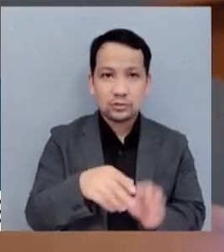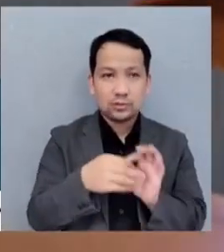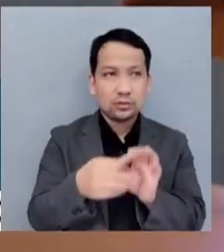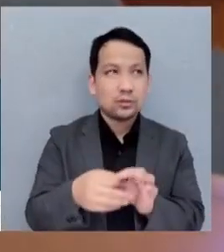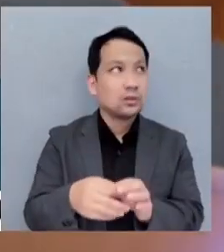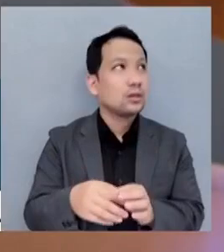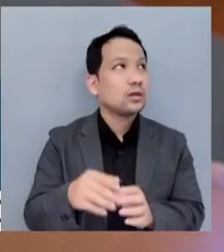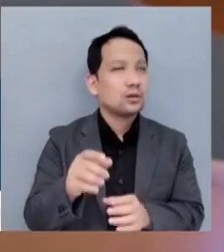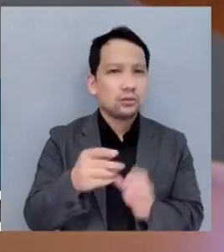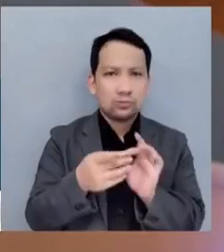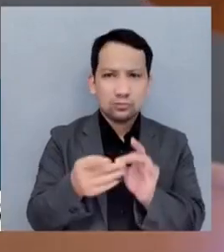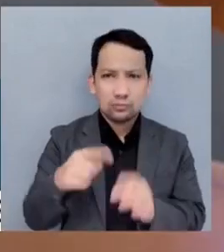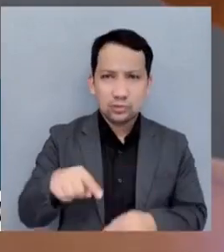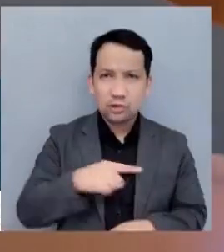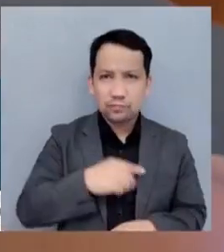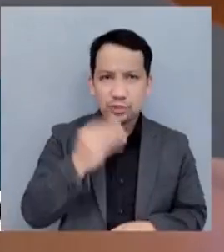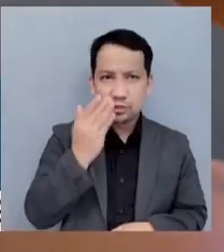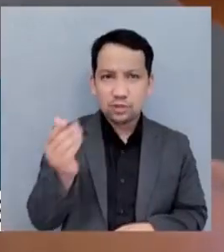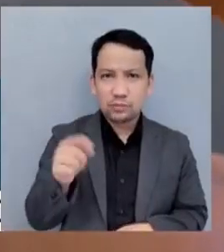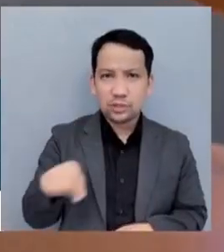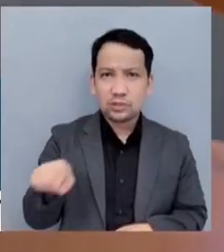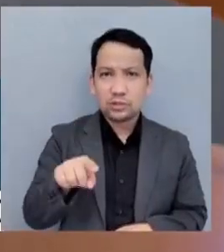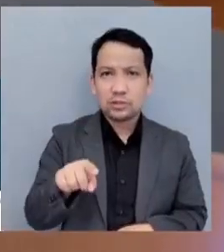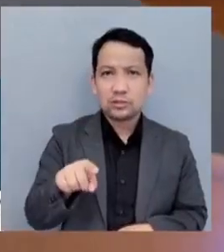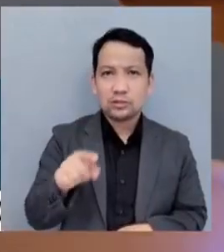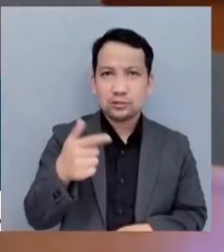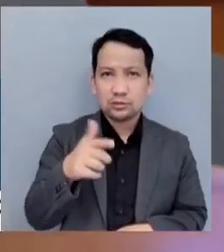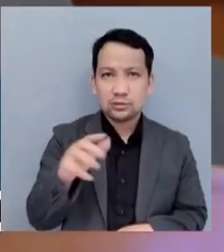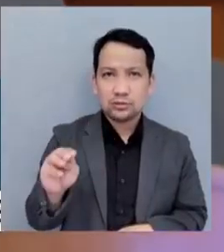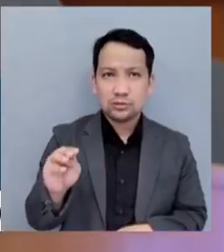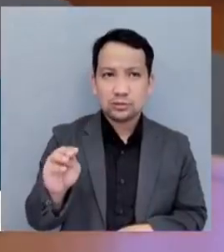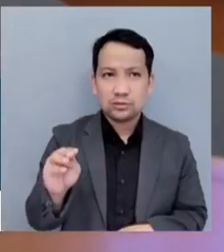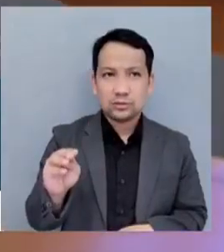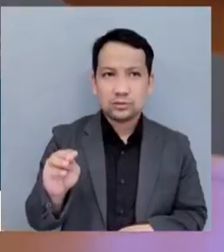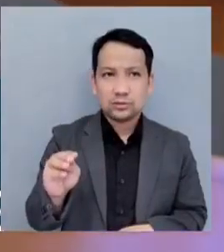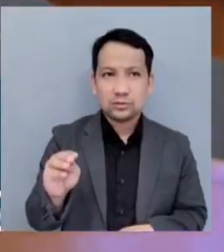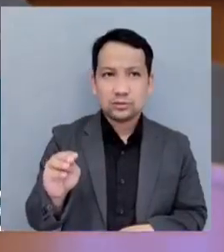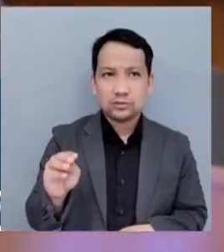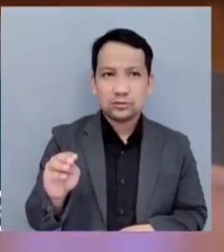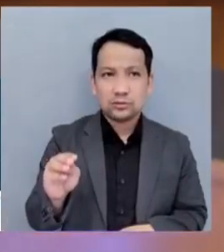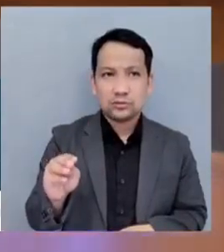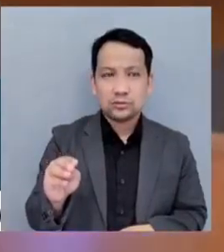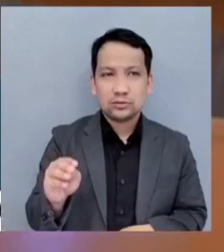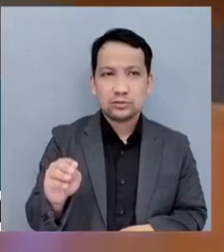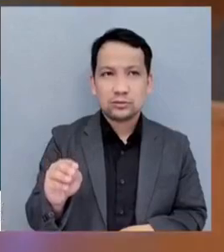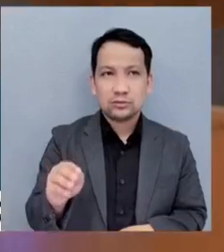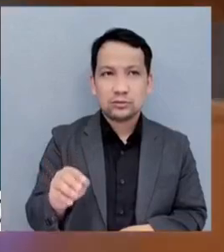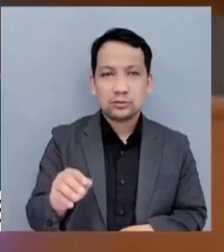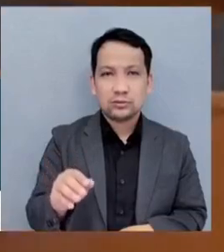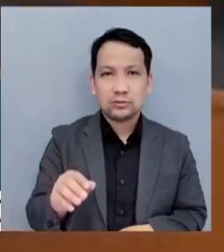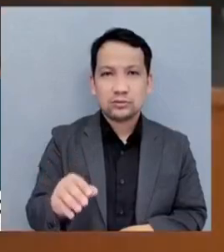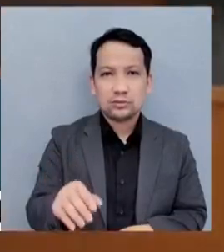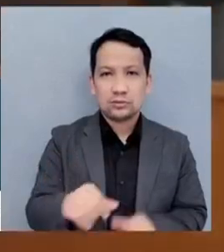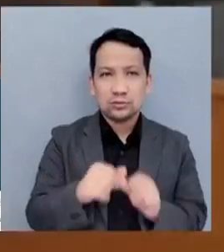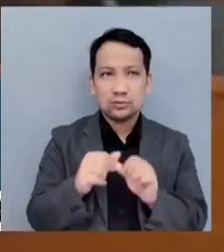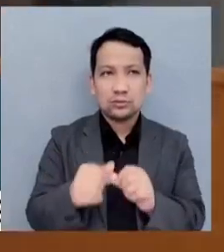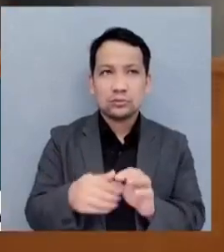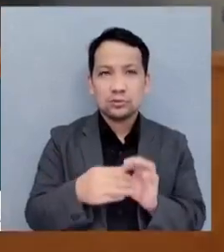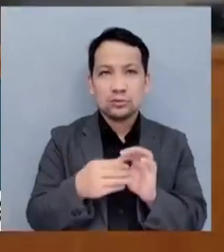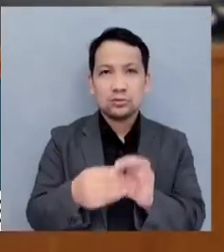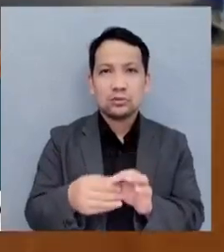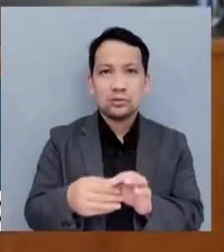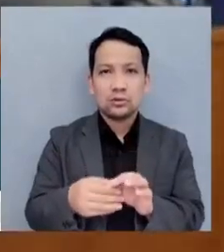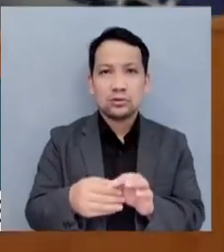during the administration of former President Gloria Macapagal Arroyo. During his tenure, he secured funding assistance for the Philippines amounting